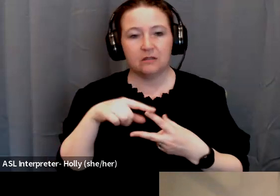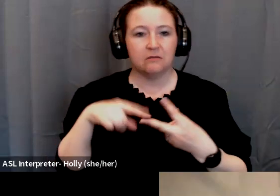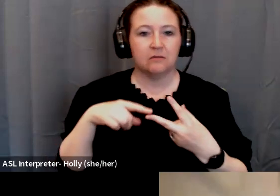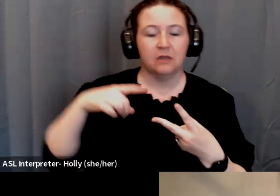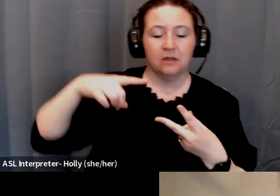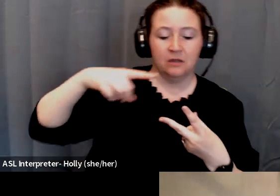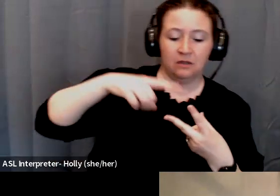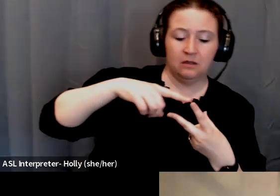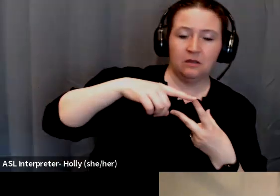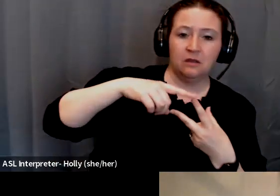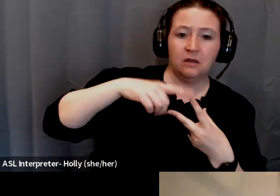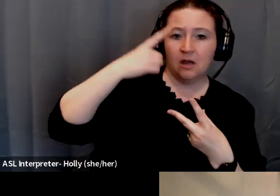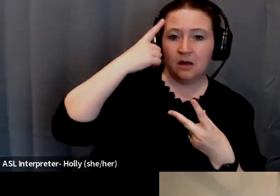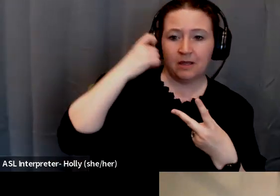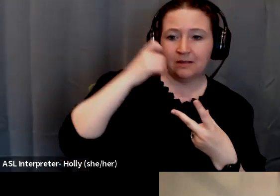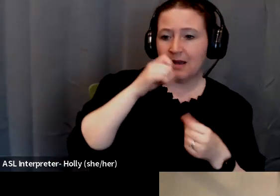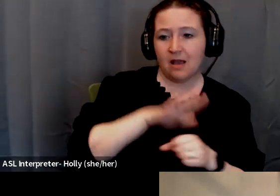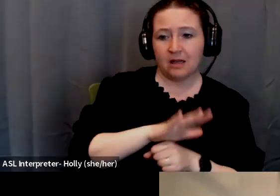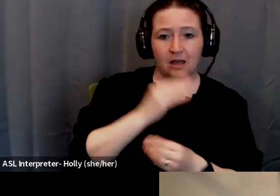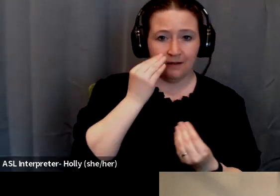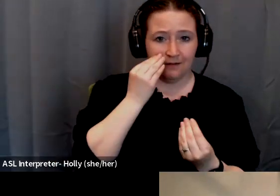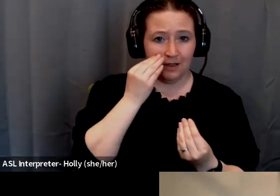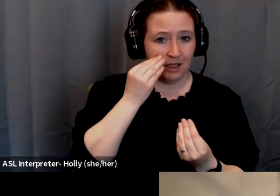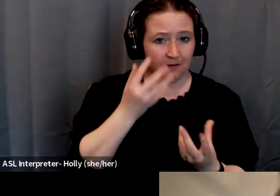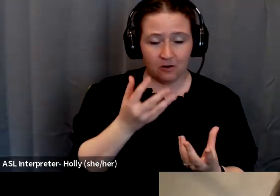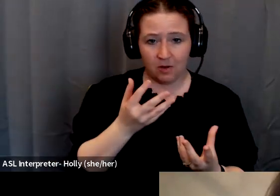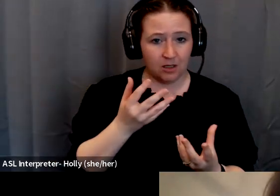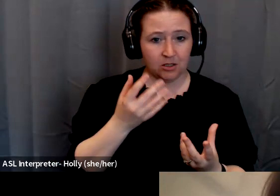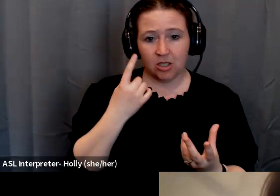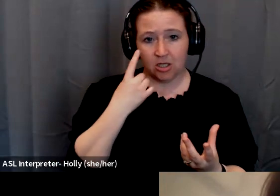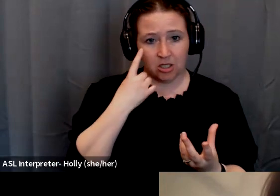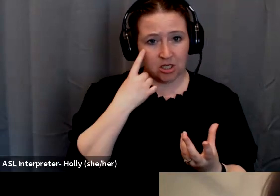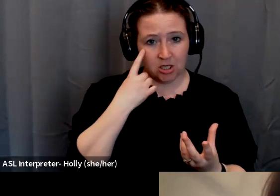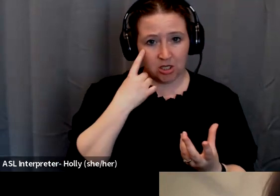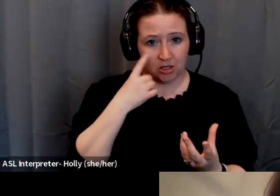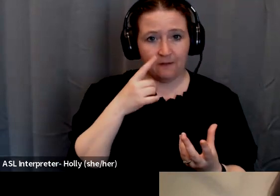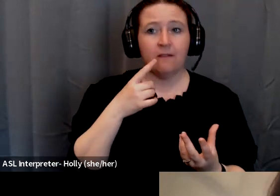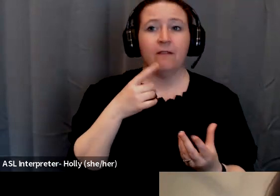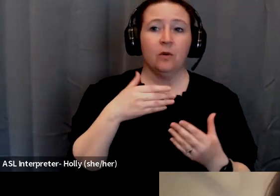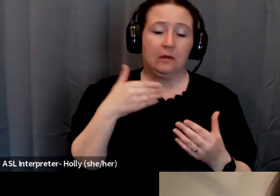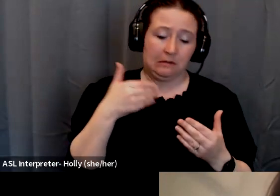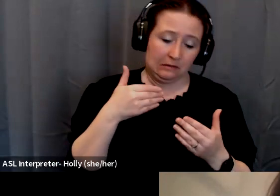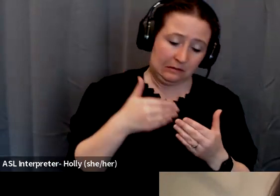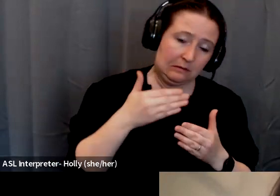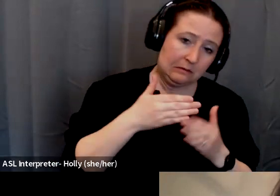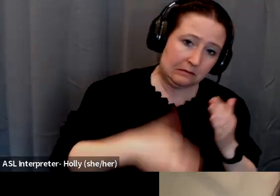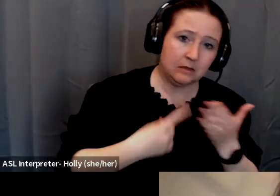One is because there isn't enough information to get to the end of the discussion. Like,